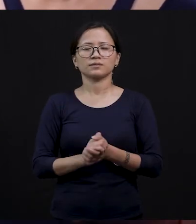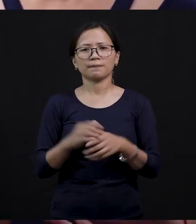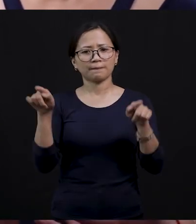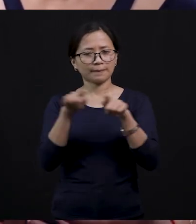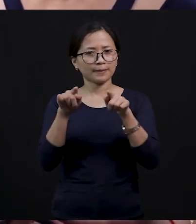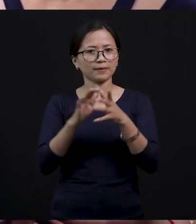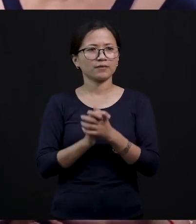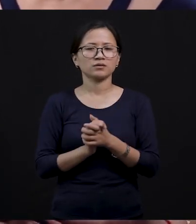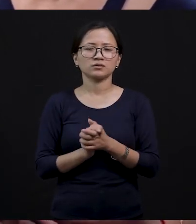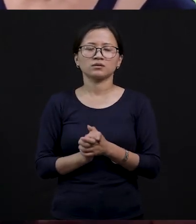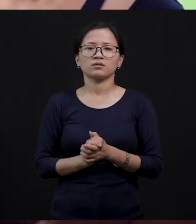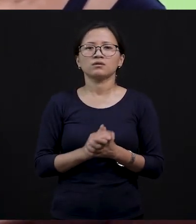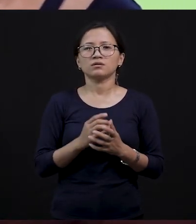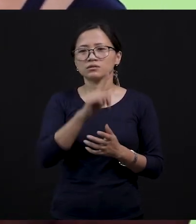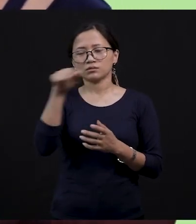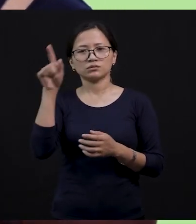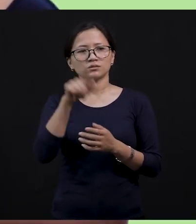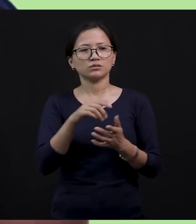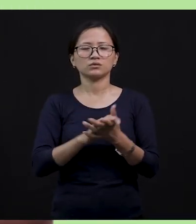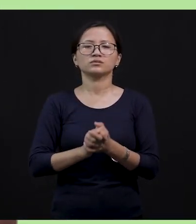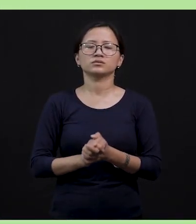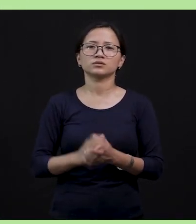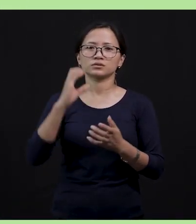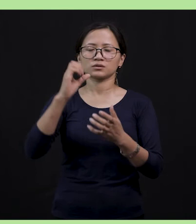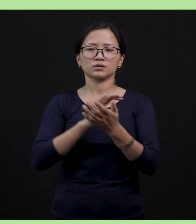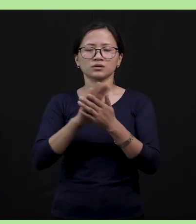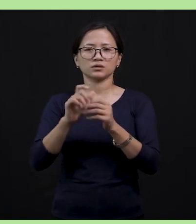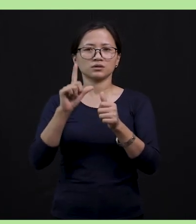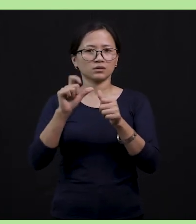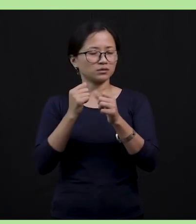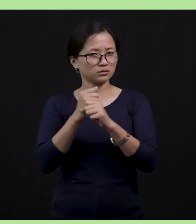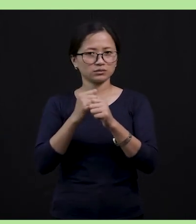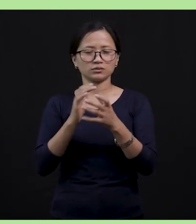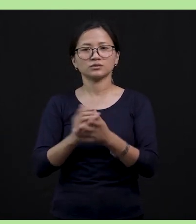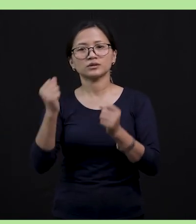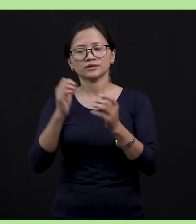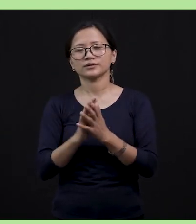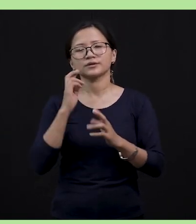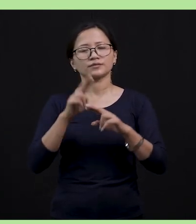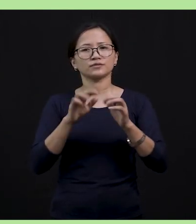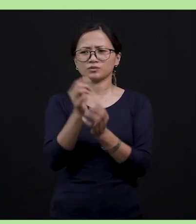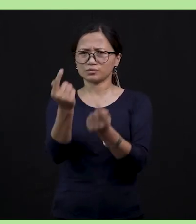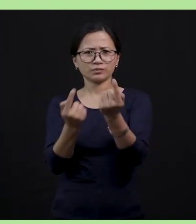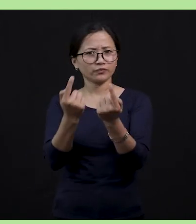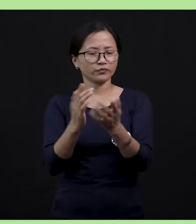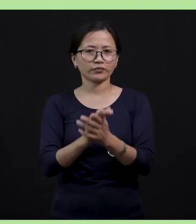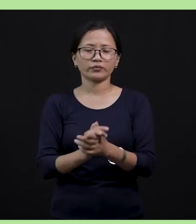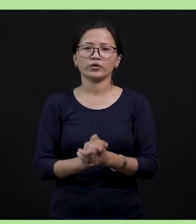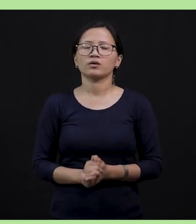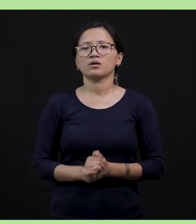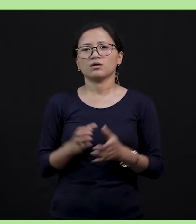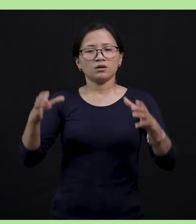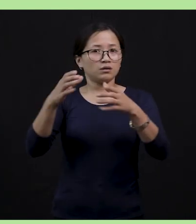both ways it was a wrong choice. So, what happens is that if a political party has promised that in the